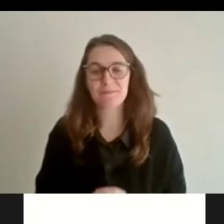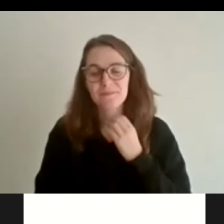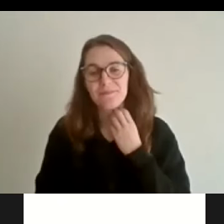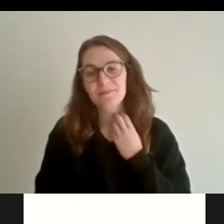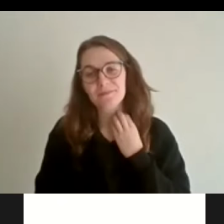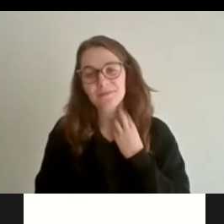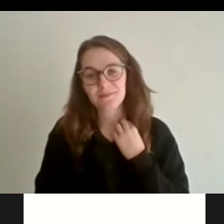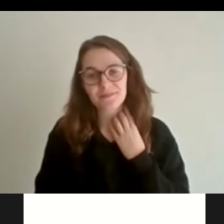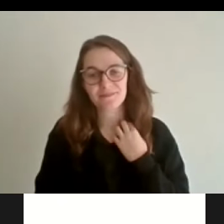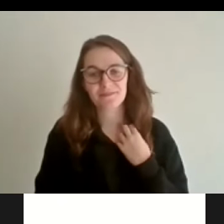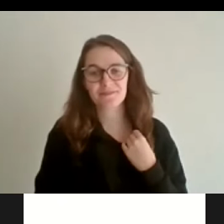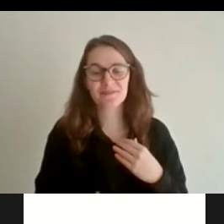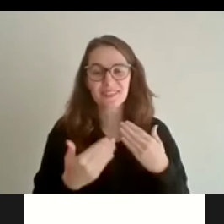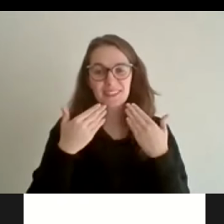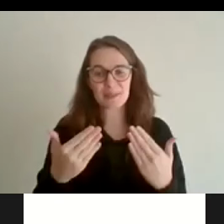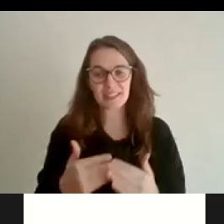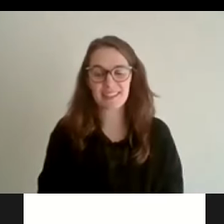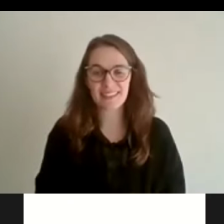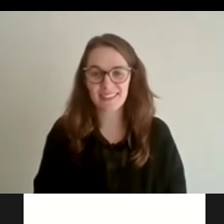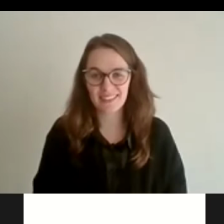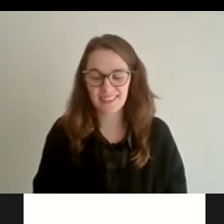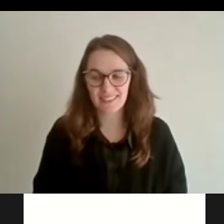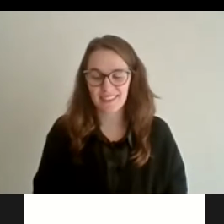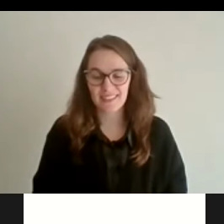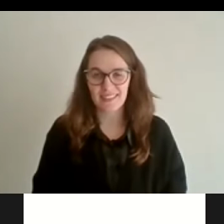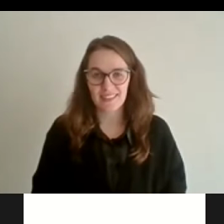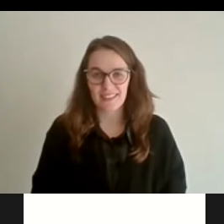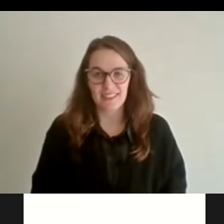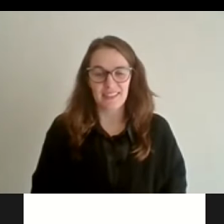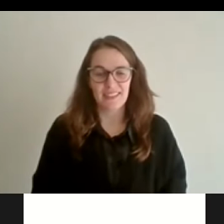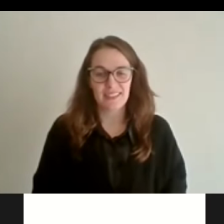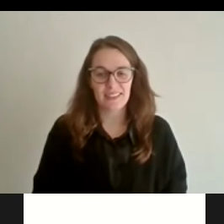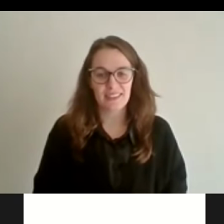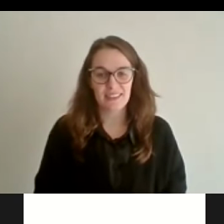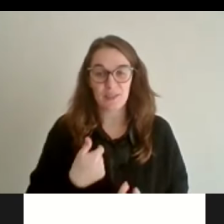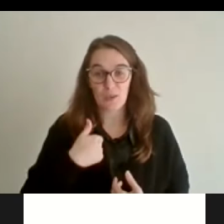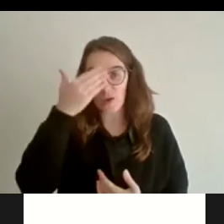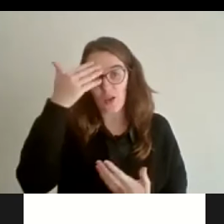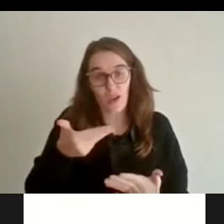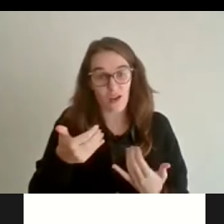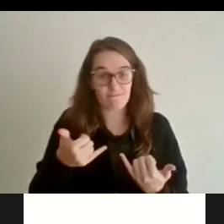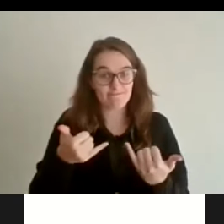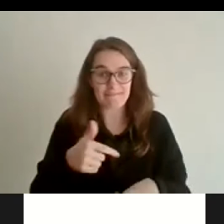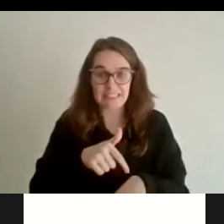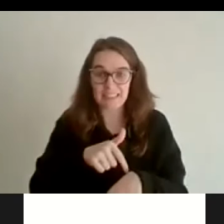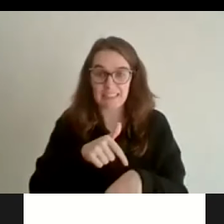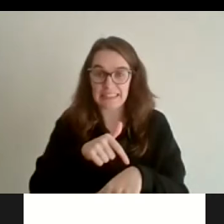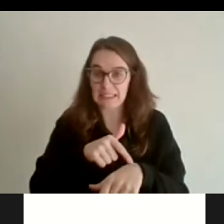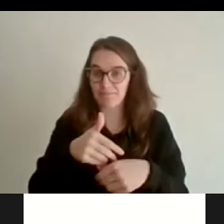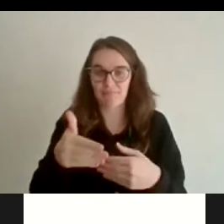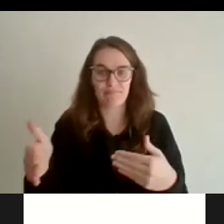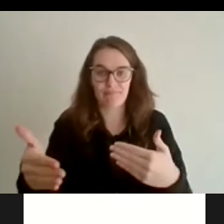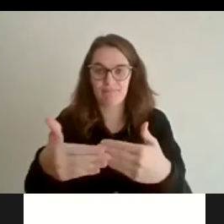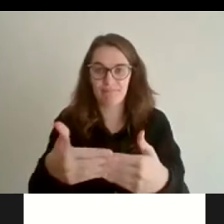Thanks so much. All right, so I think now it's time to end our Q&A session.